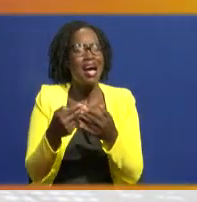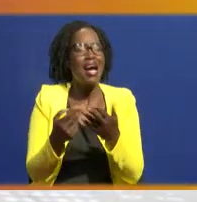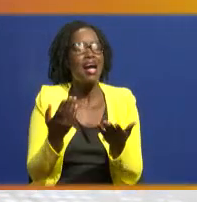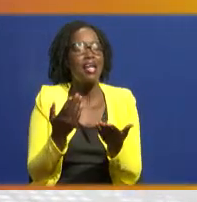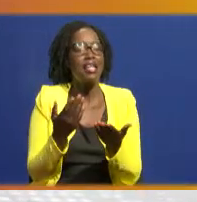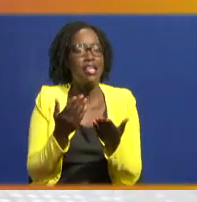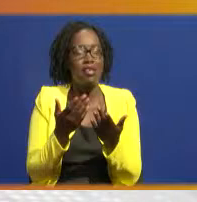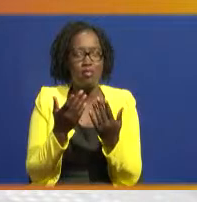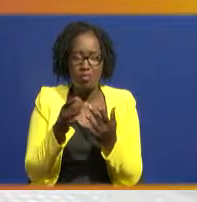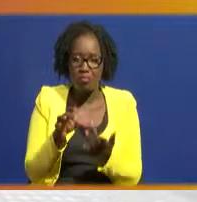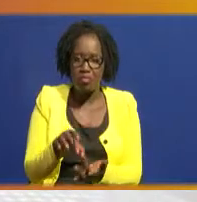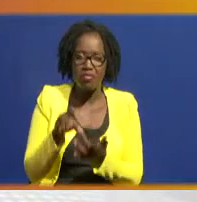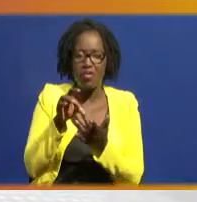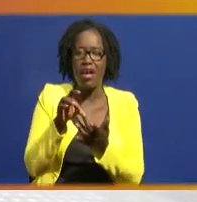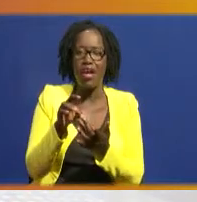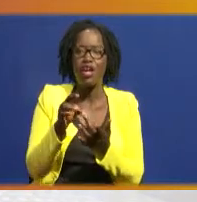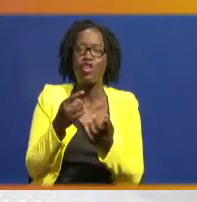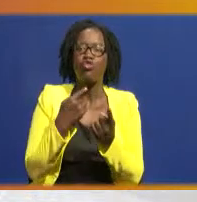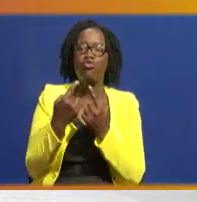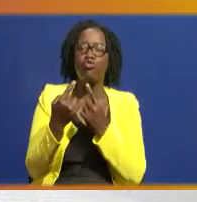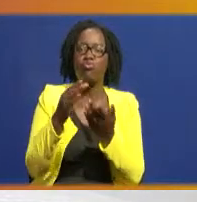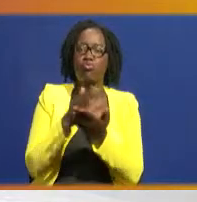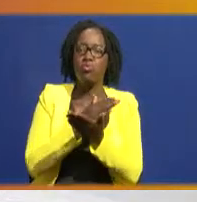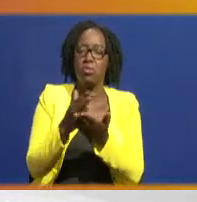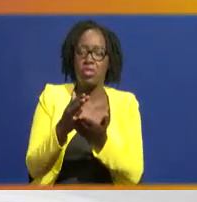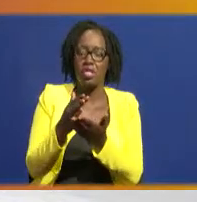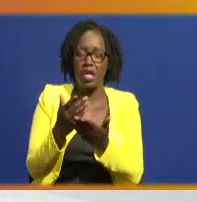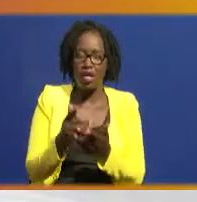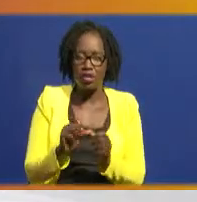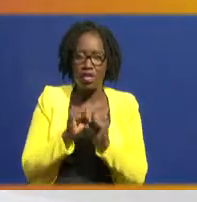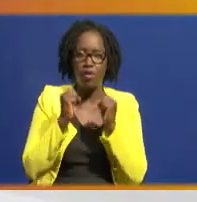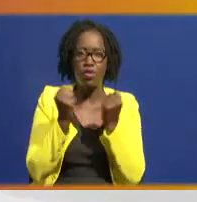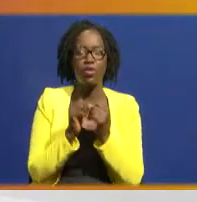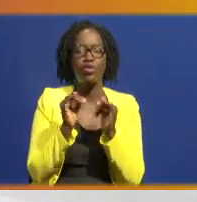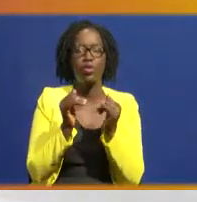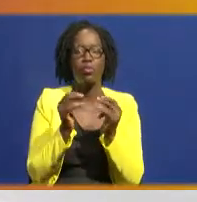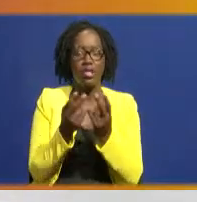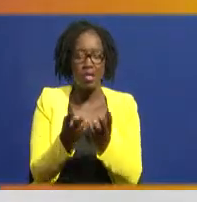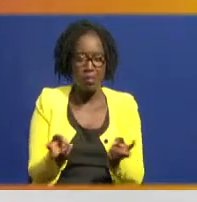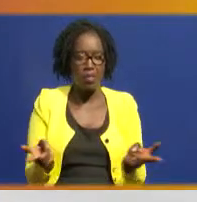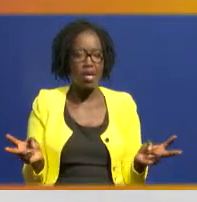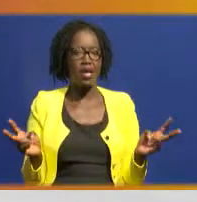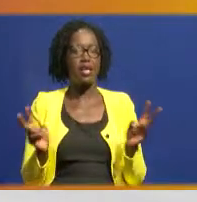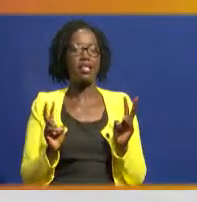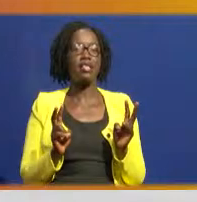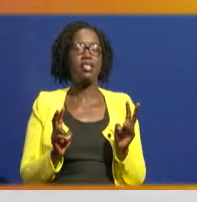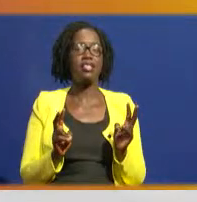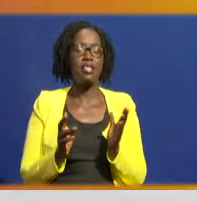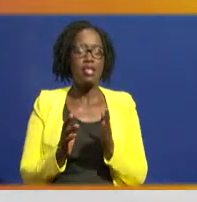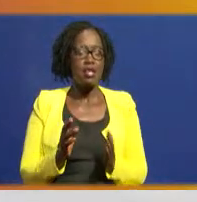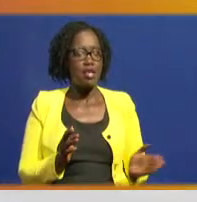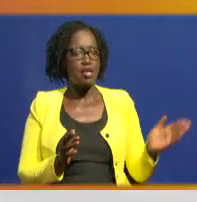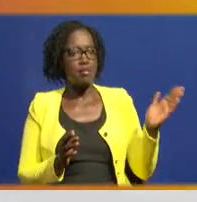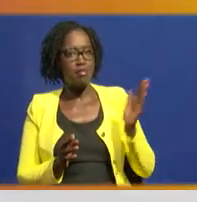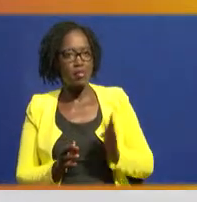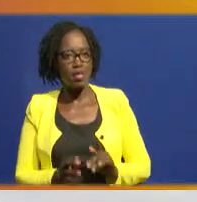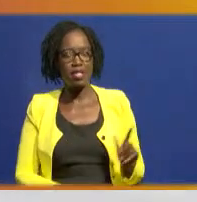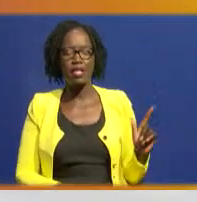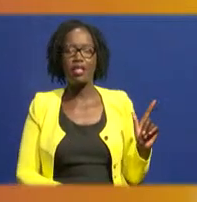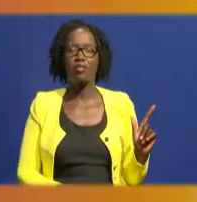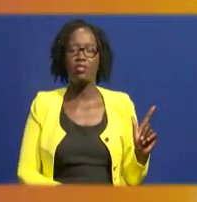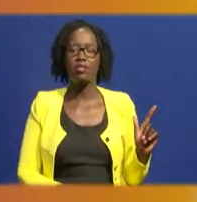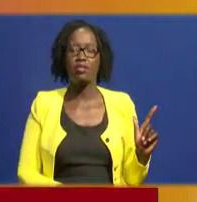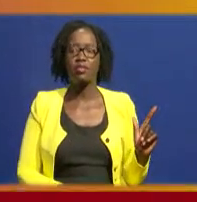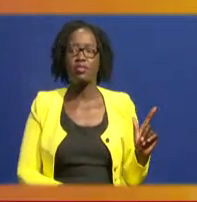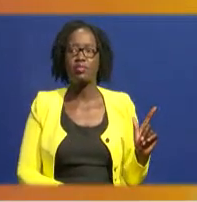reach us via all our social media spaces as we are live. Now, straight to my panelists, just beginning from my immediate left. On